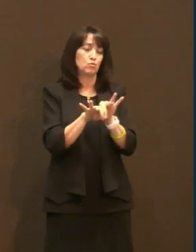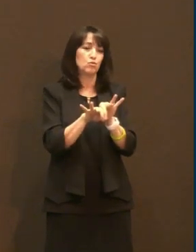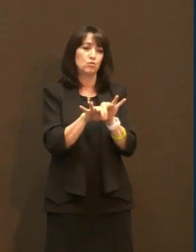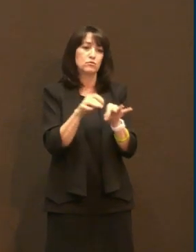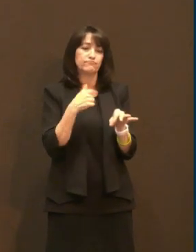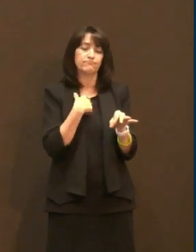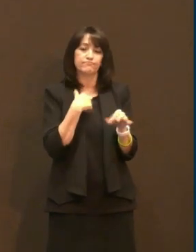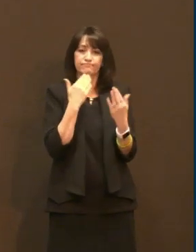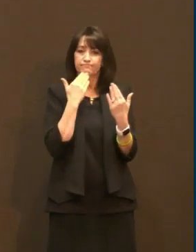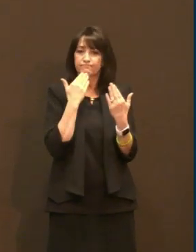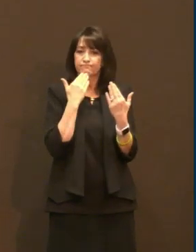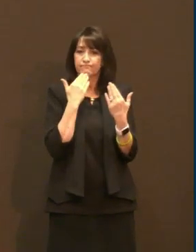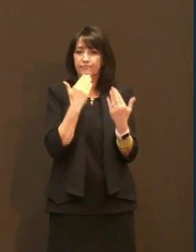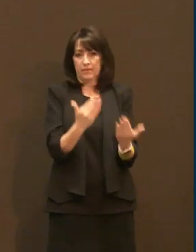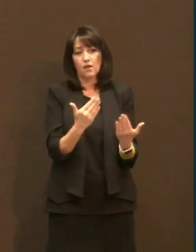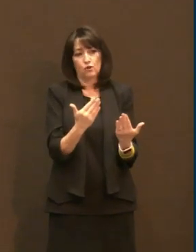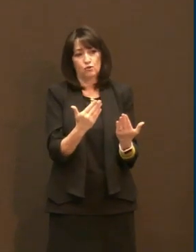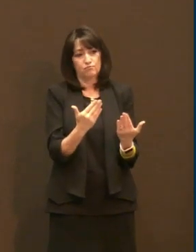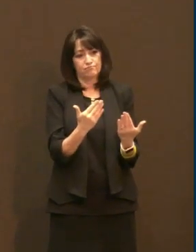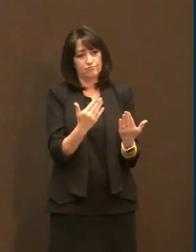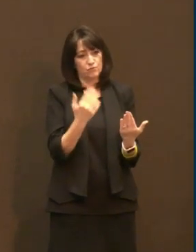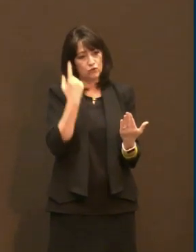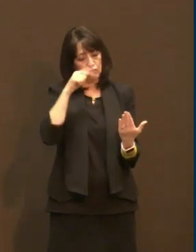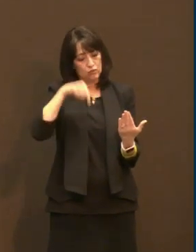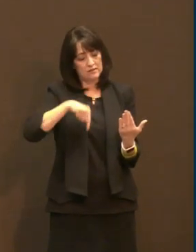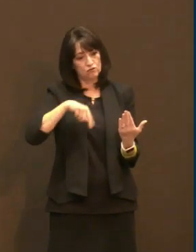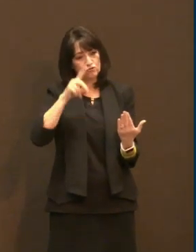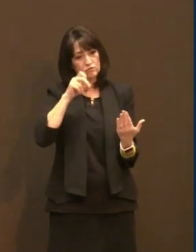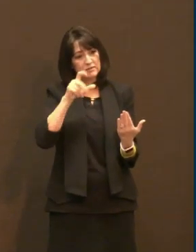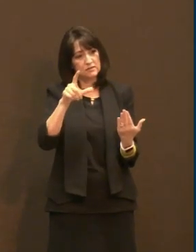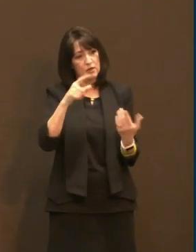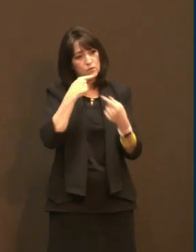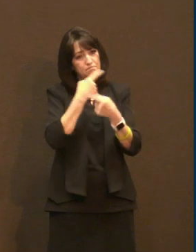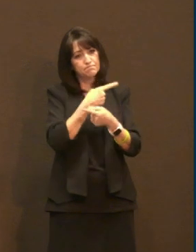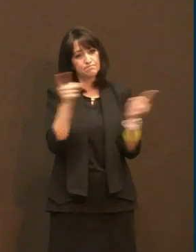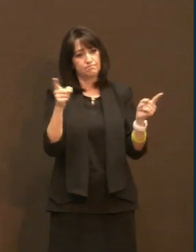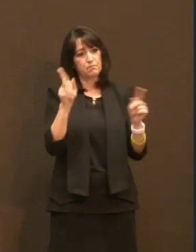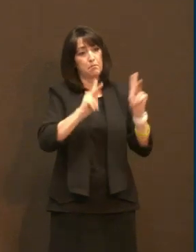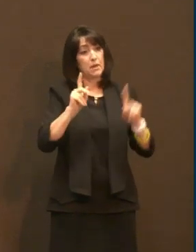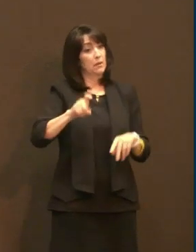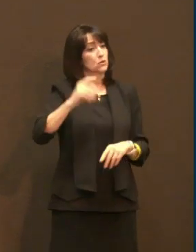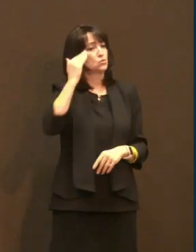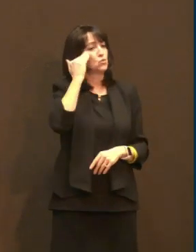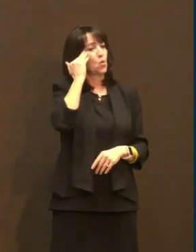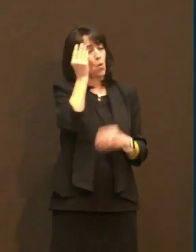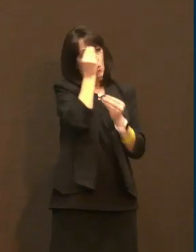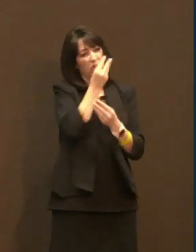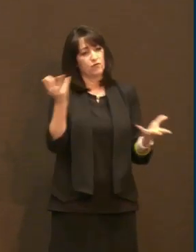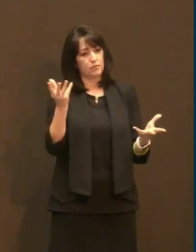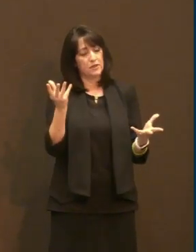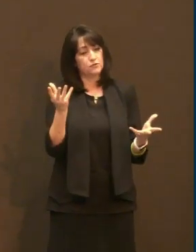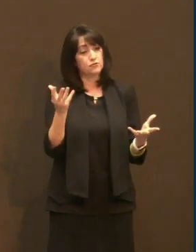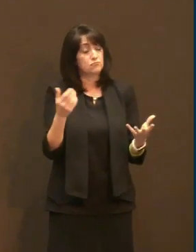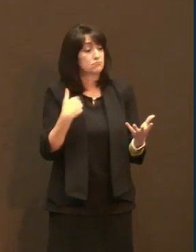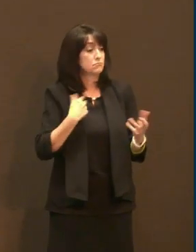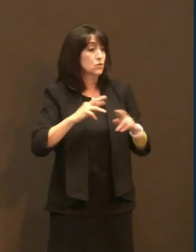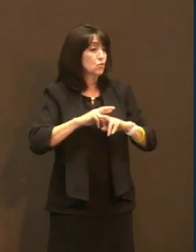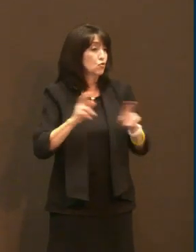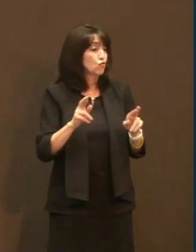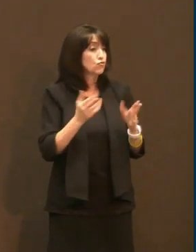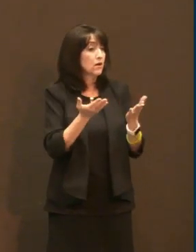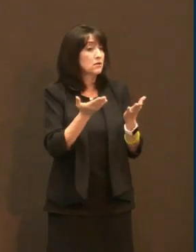report on the ground here in the state of Delaware. So we'll open the floor to questions. I know most of them were